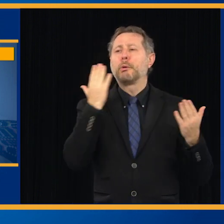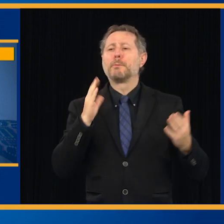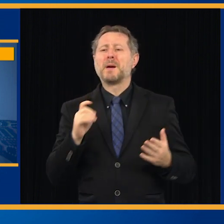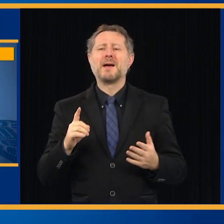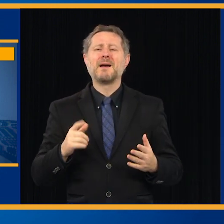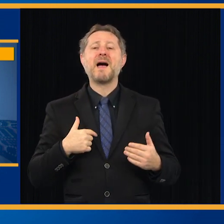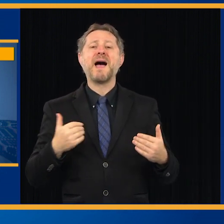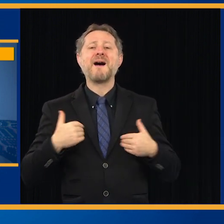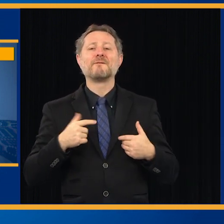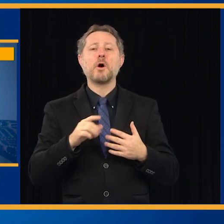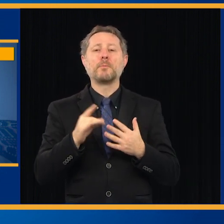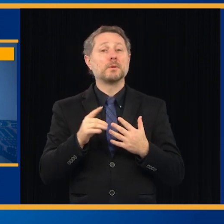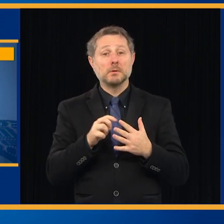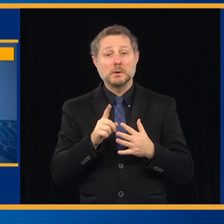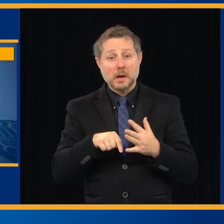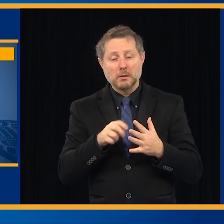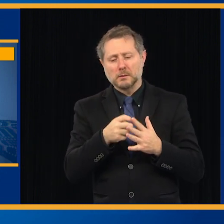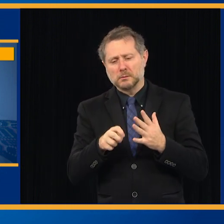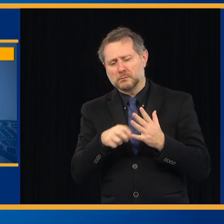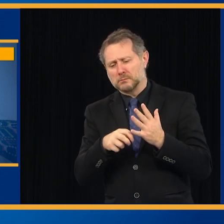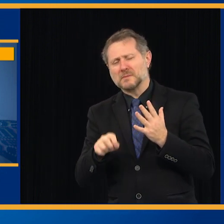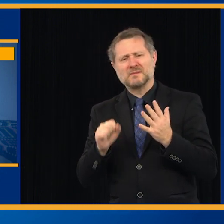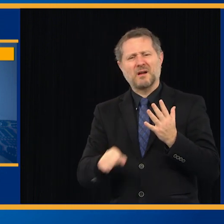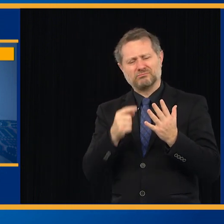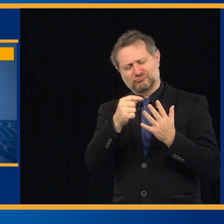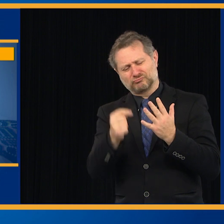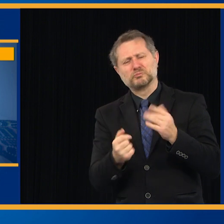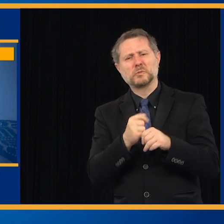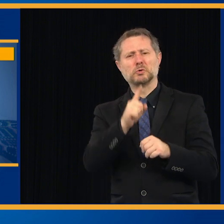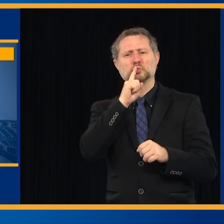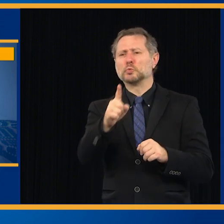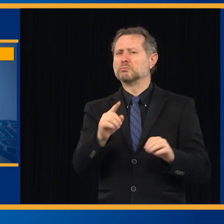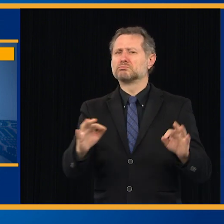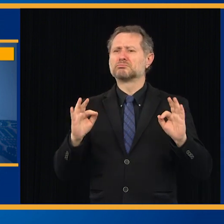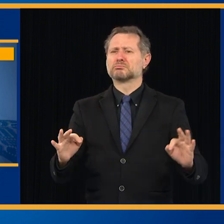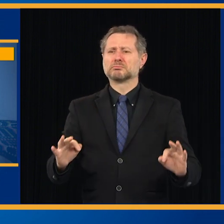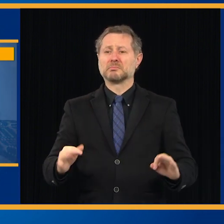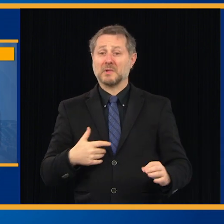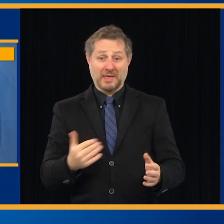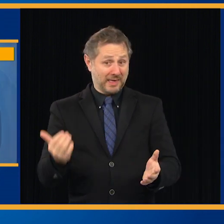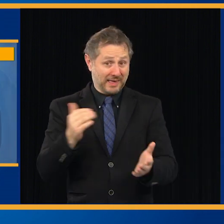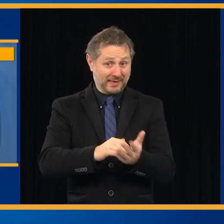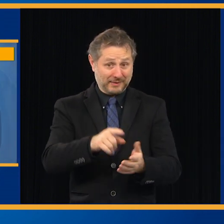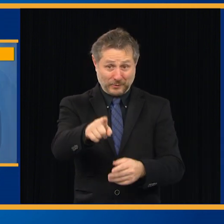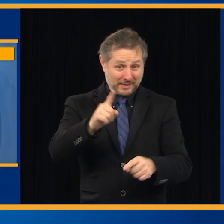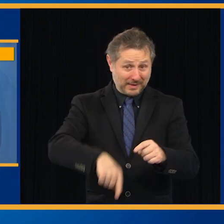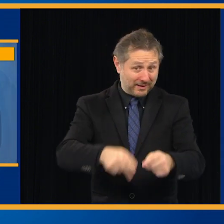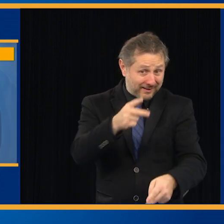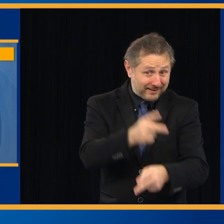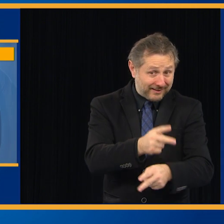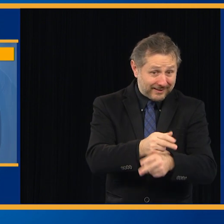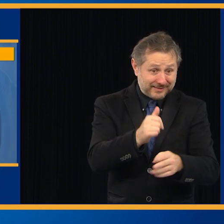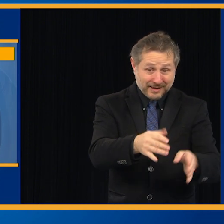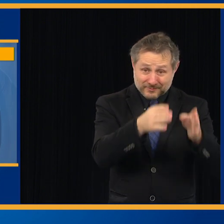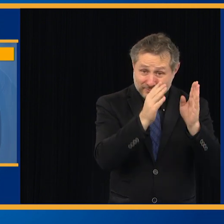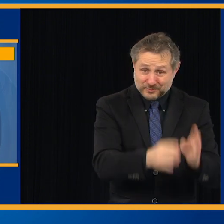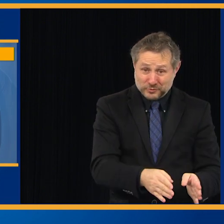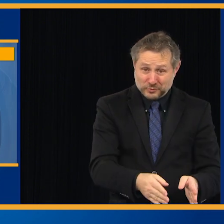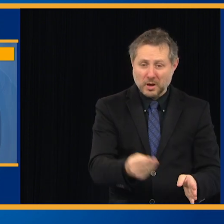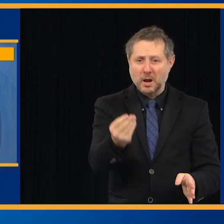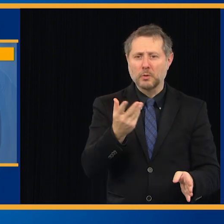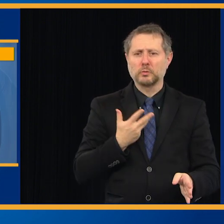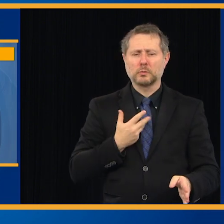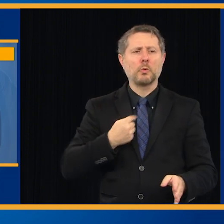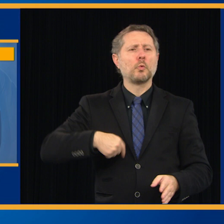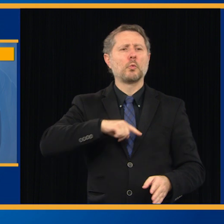we want to use them. So if there's any reason why you can't provide appropriate care, let us know, and we will put them in a